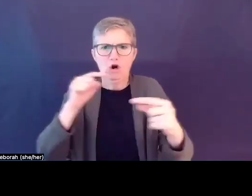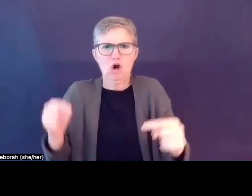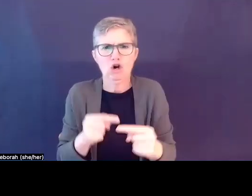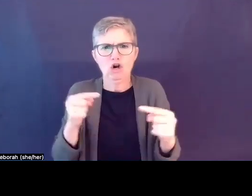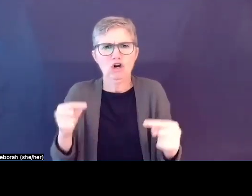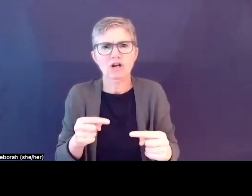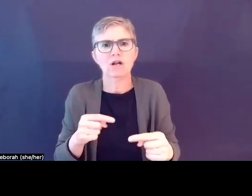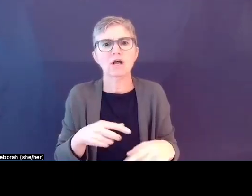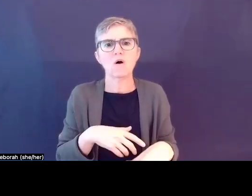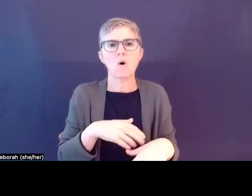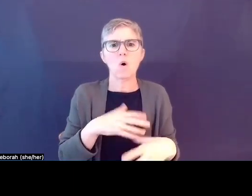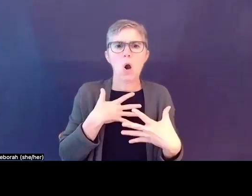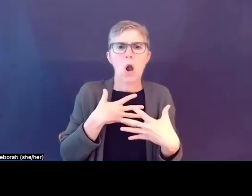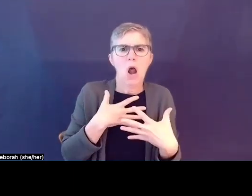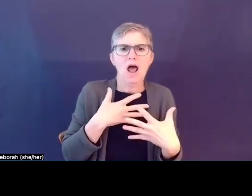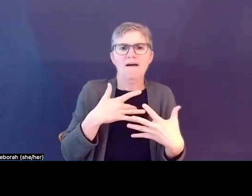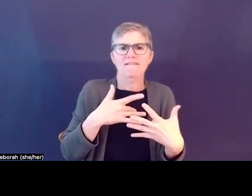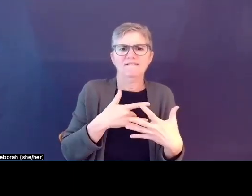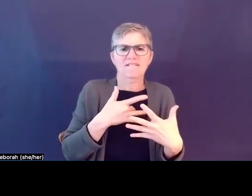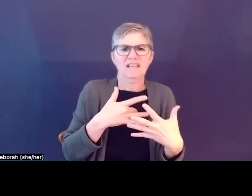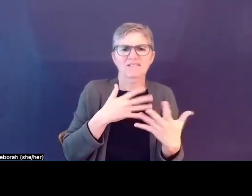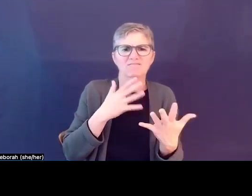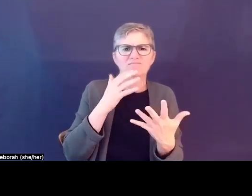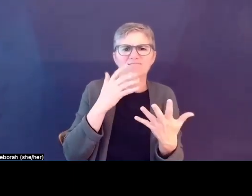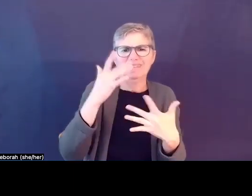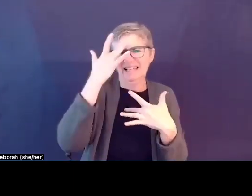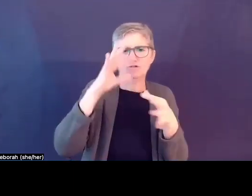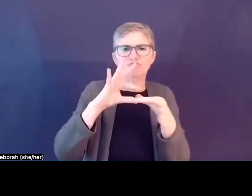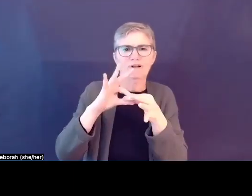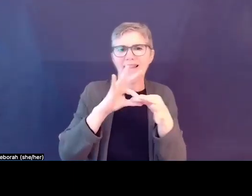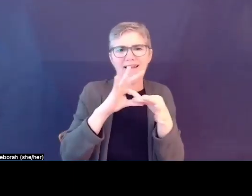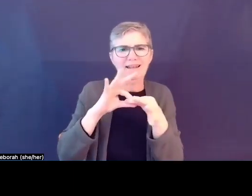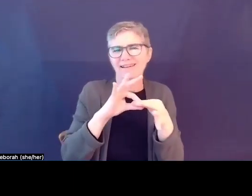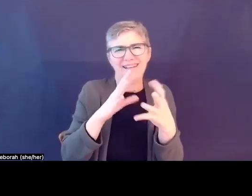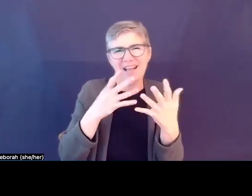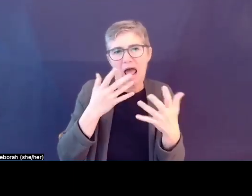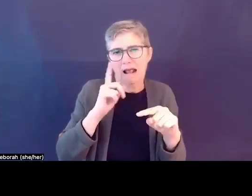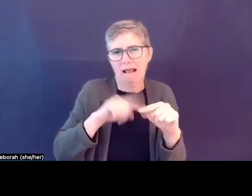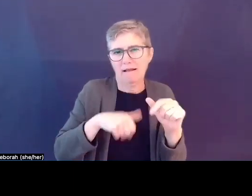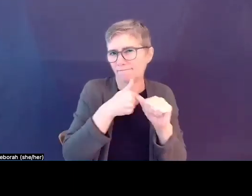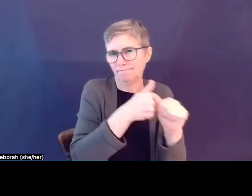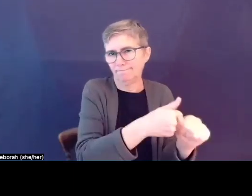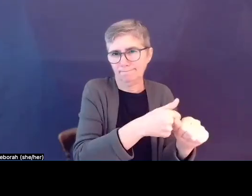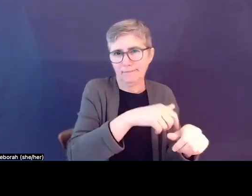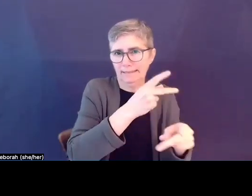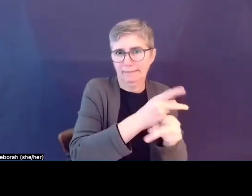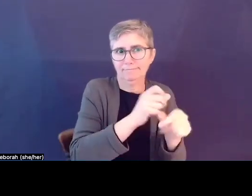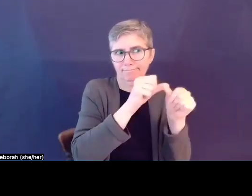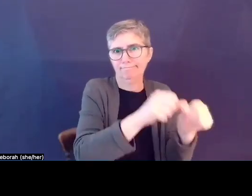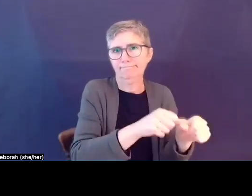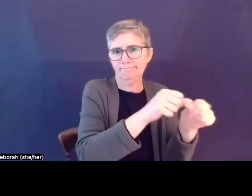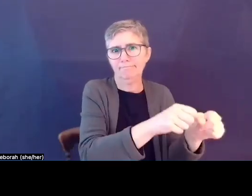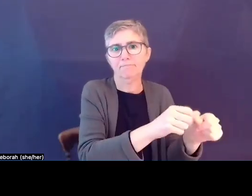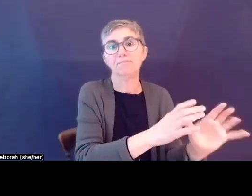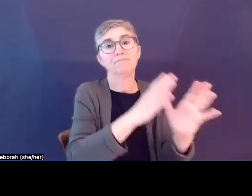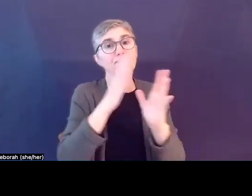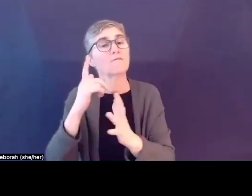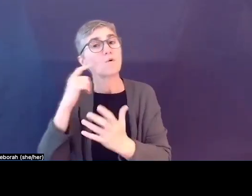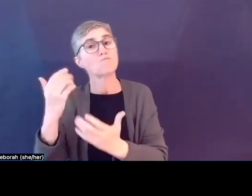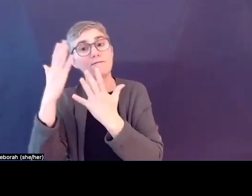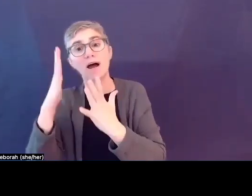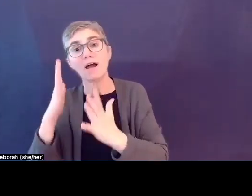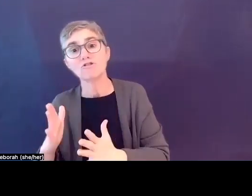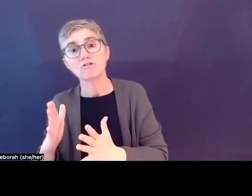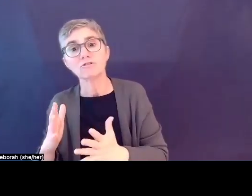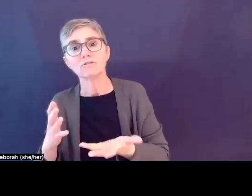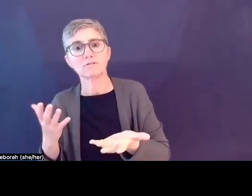on the provider level, based on past clinical guidance as well as common practice, long-acting medications have often